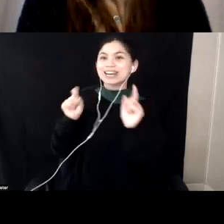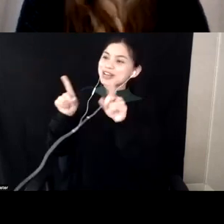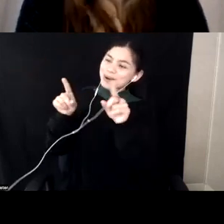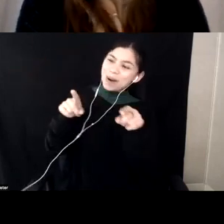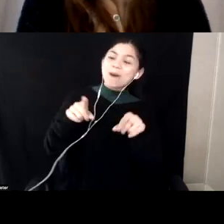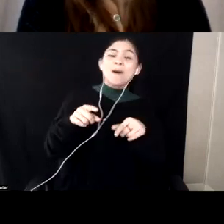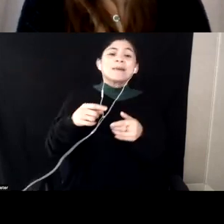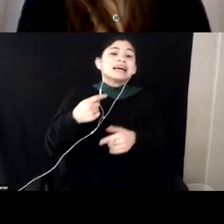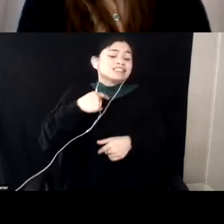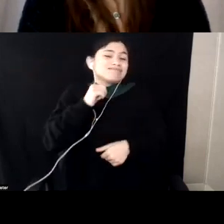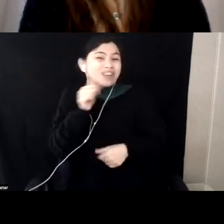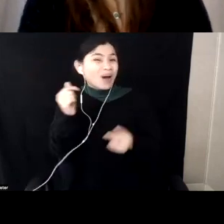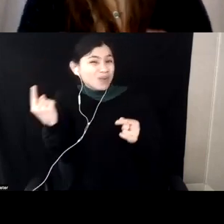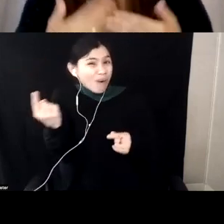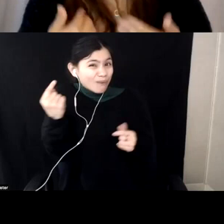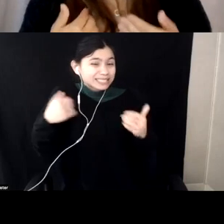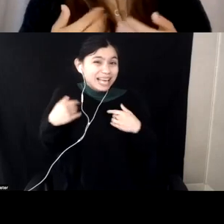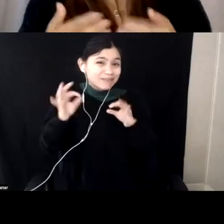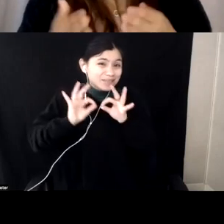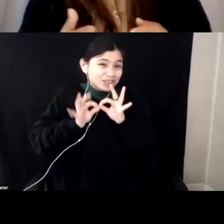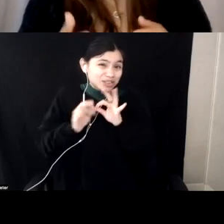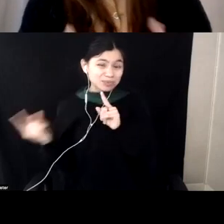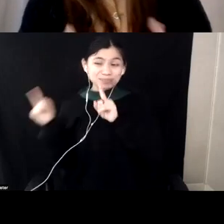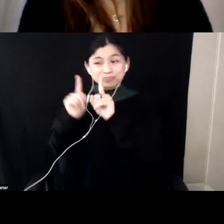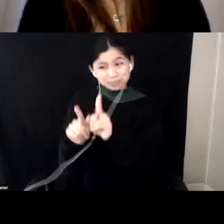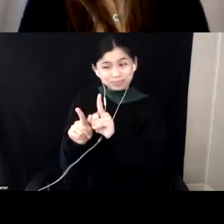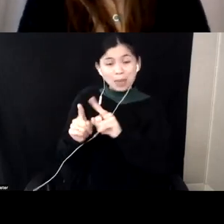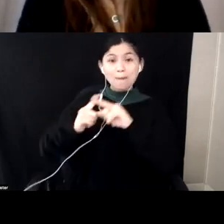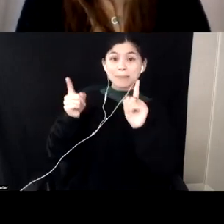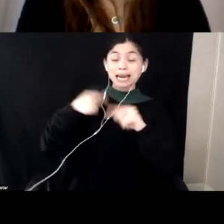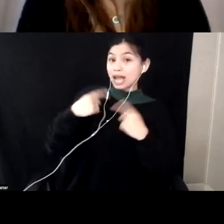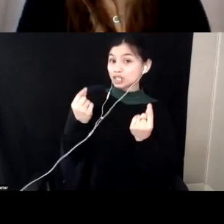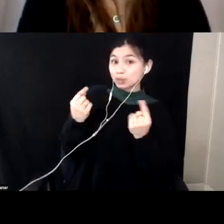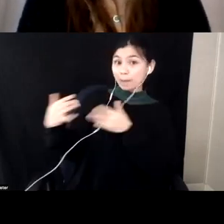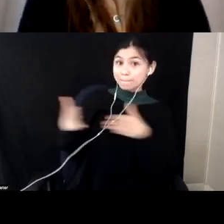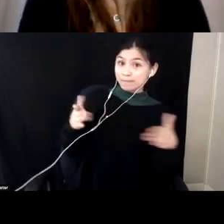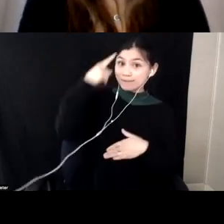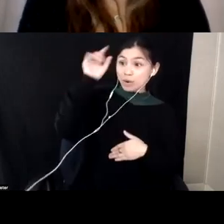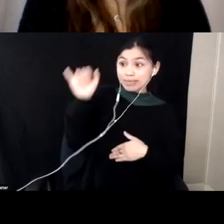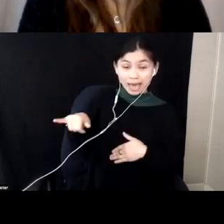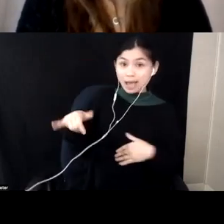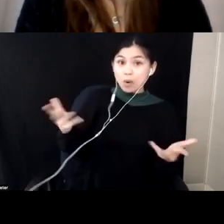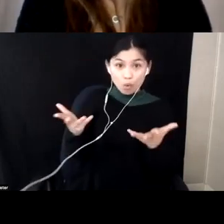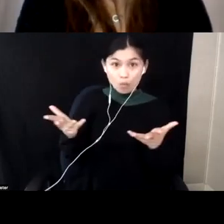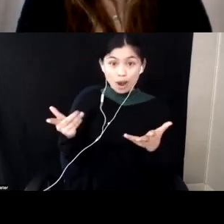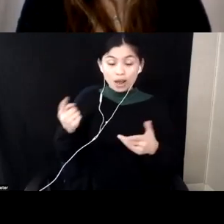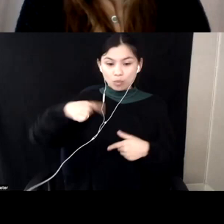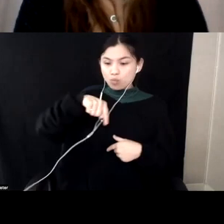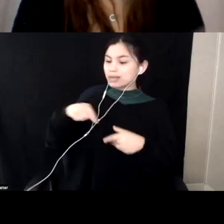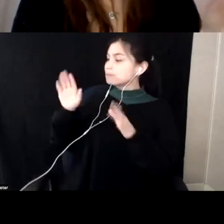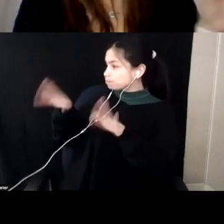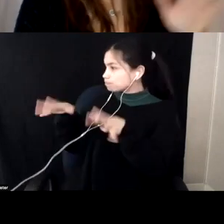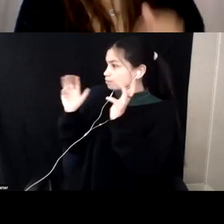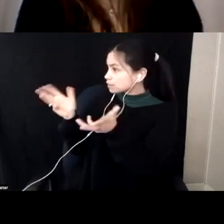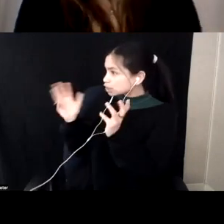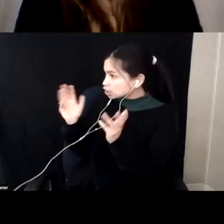an interpreter for her, but what I do to prepare for that is we discuss it ahead of time,